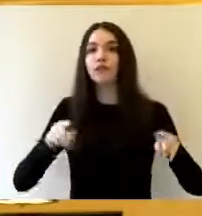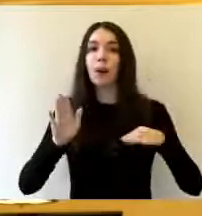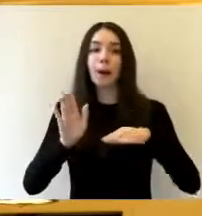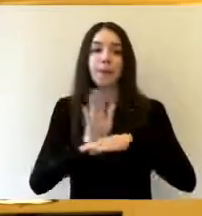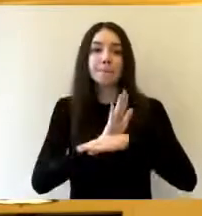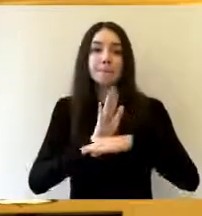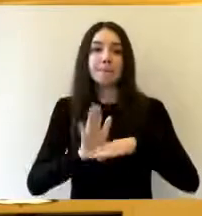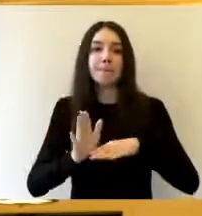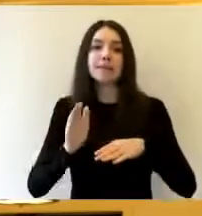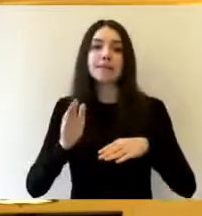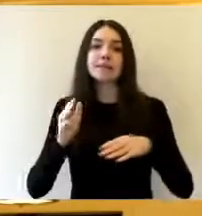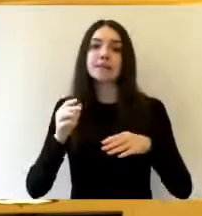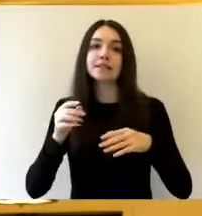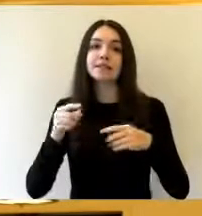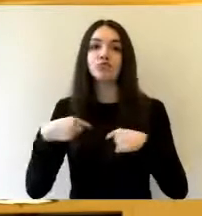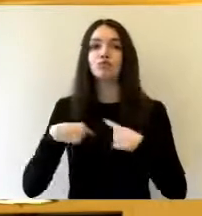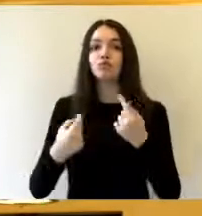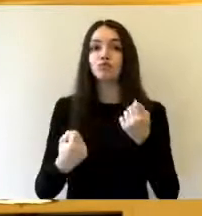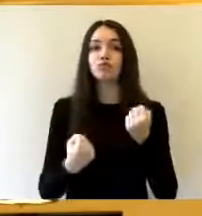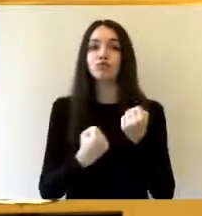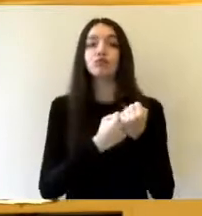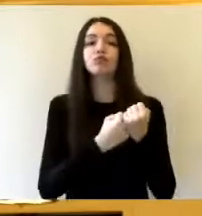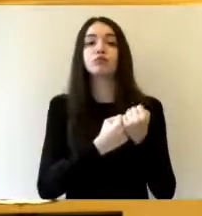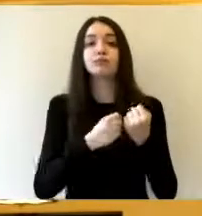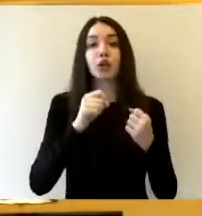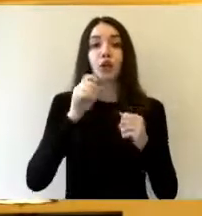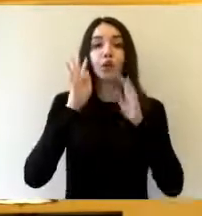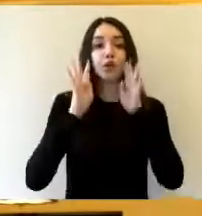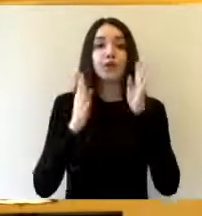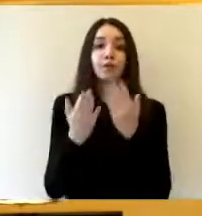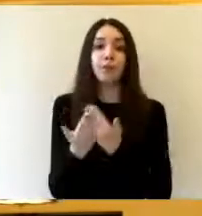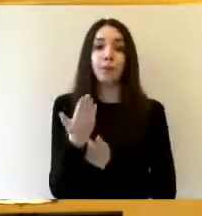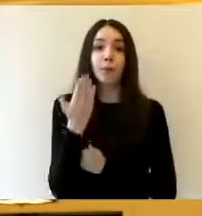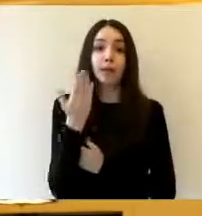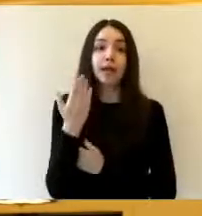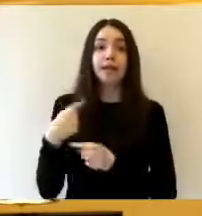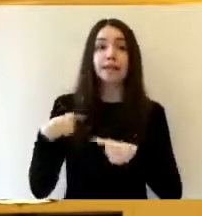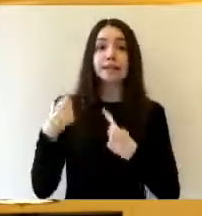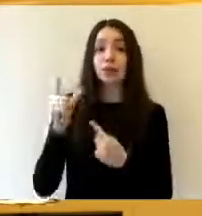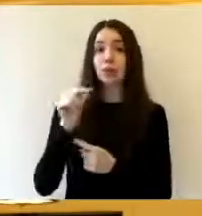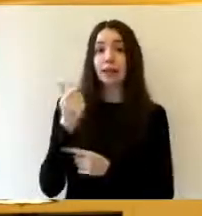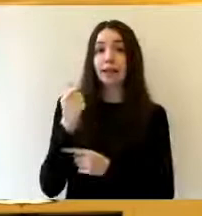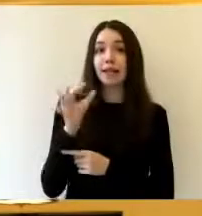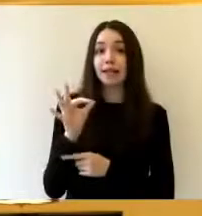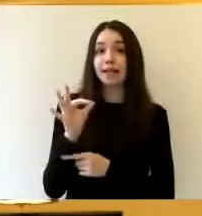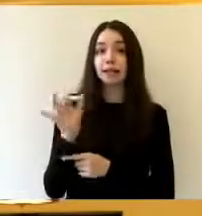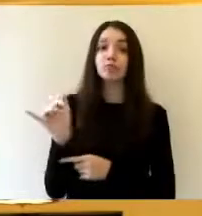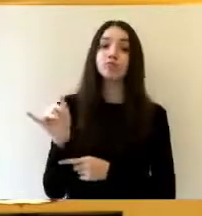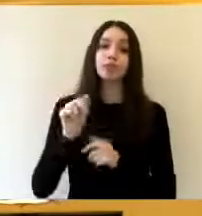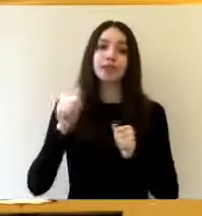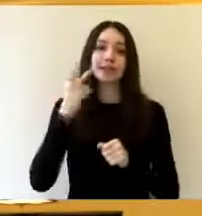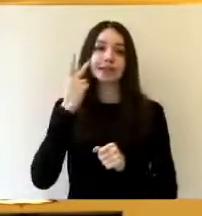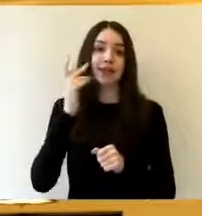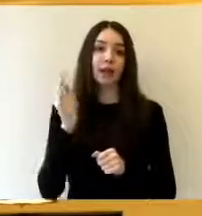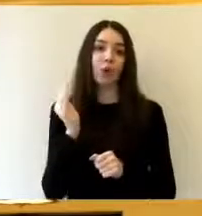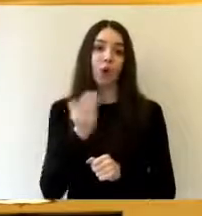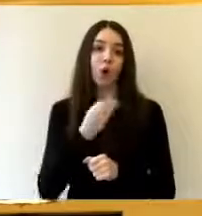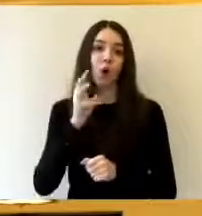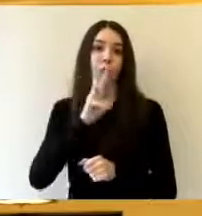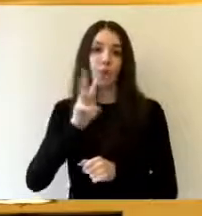businesses that helped out Creative Mornings since our relaunch in 2019. It's also available on our website. Definitely encourage you to check that out.